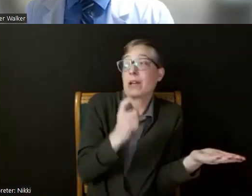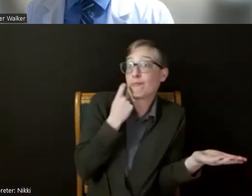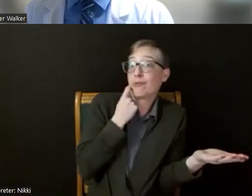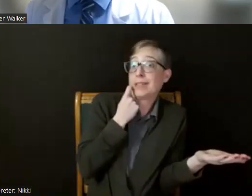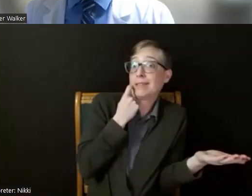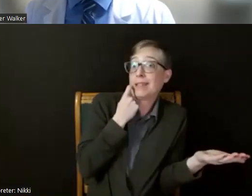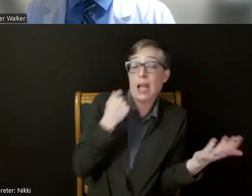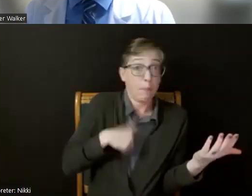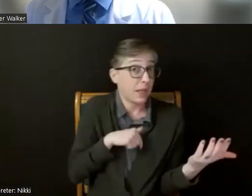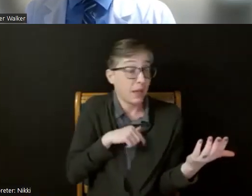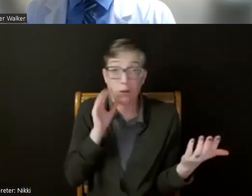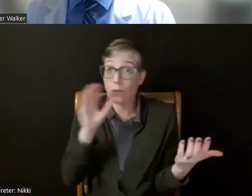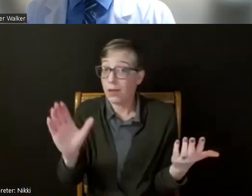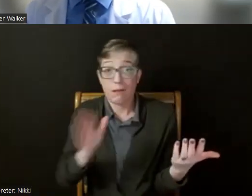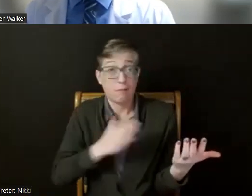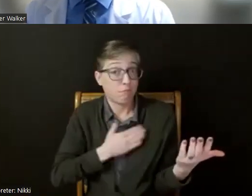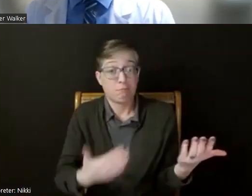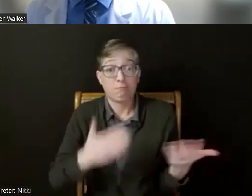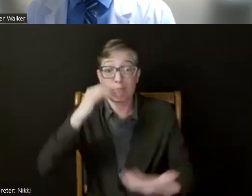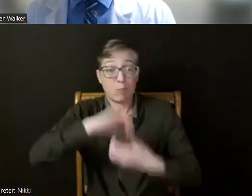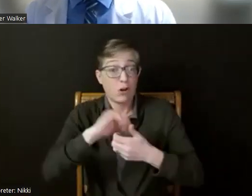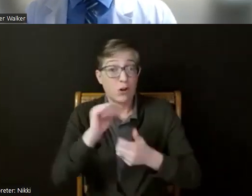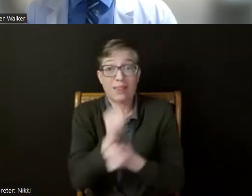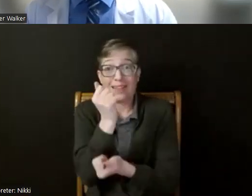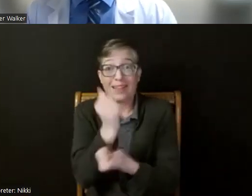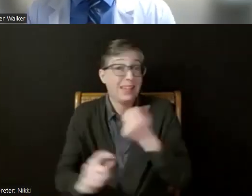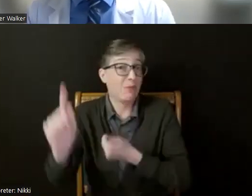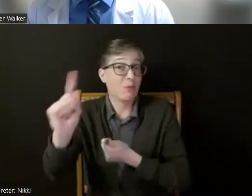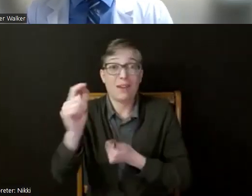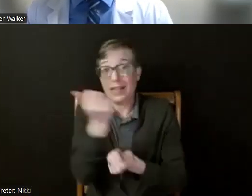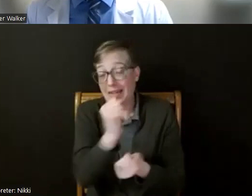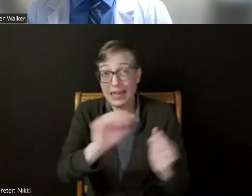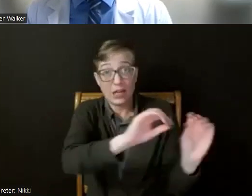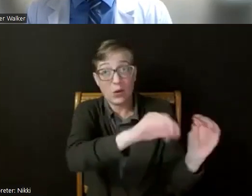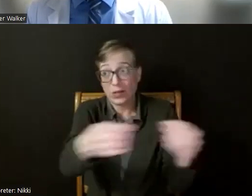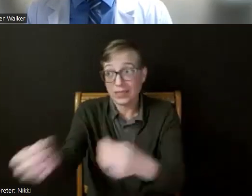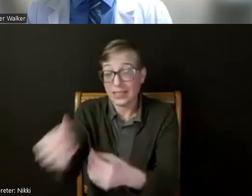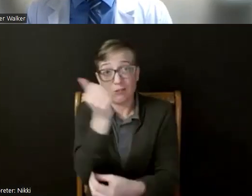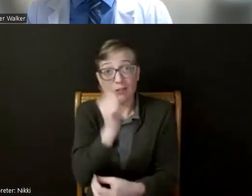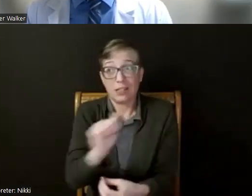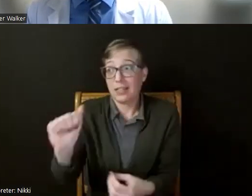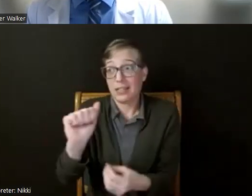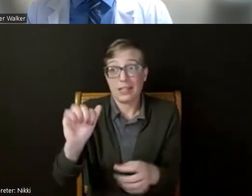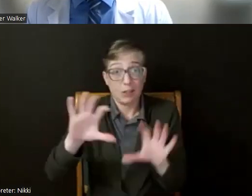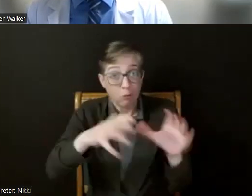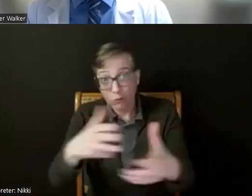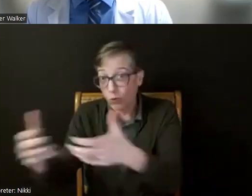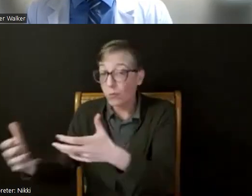any entity that's willing to let us provide education on the new screening guidelines.